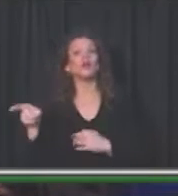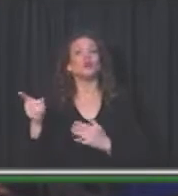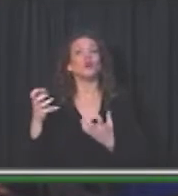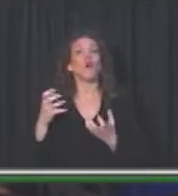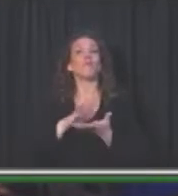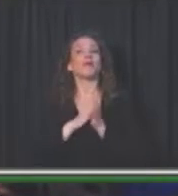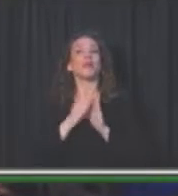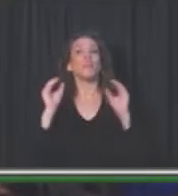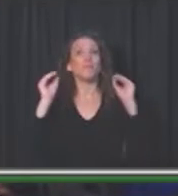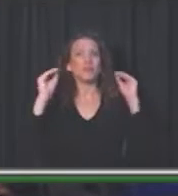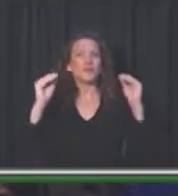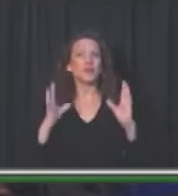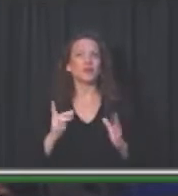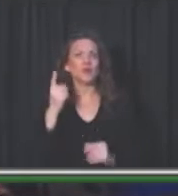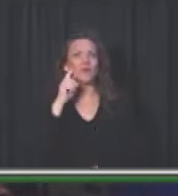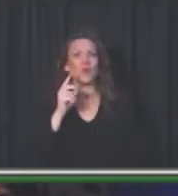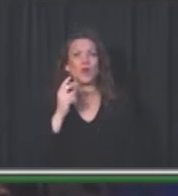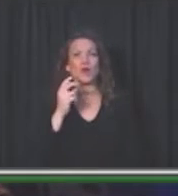pathology.